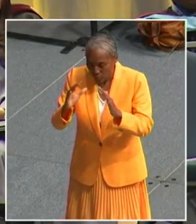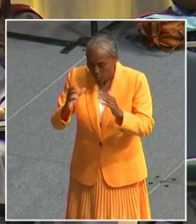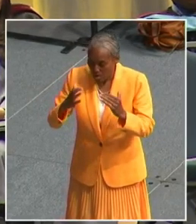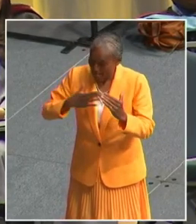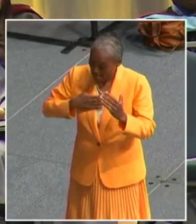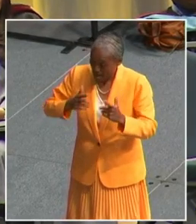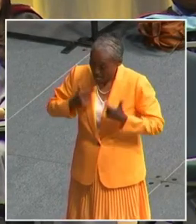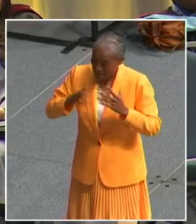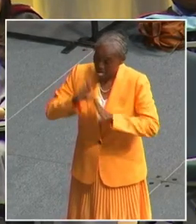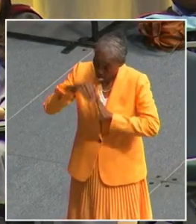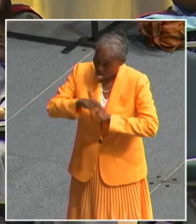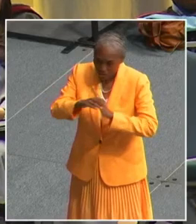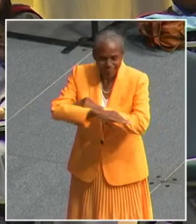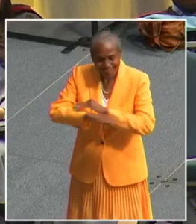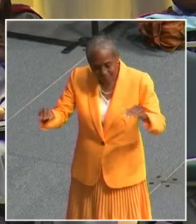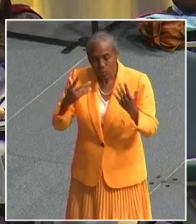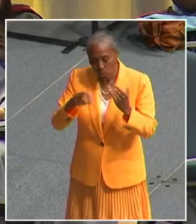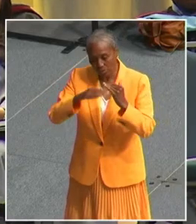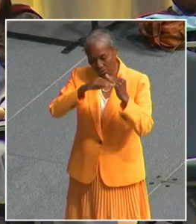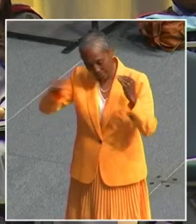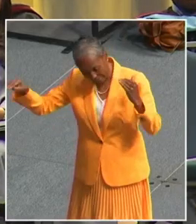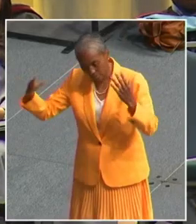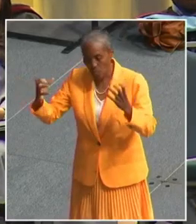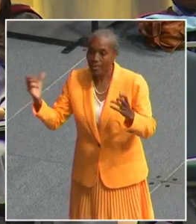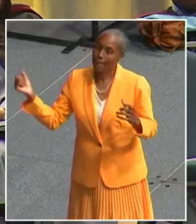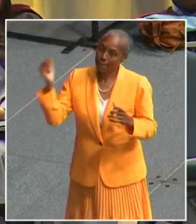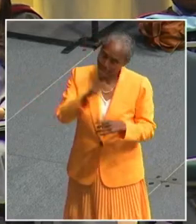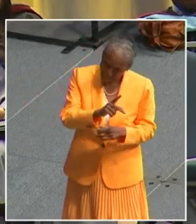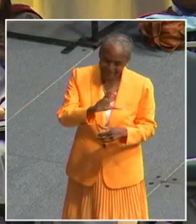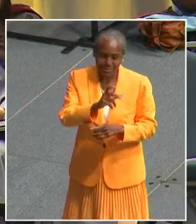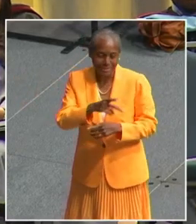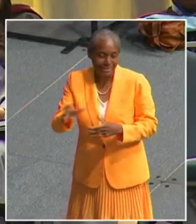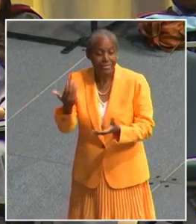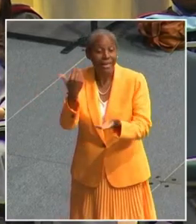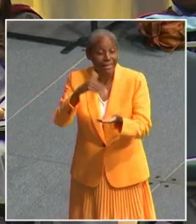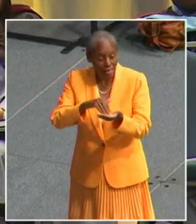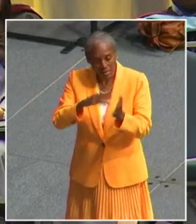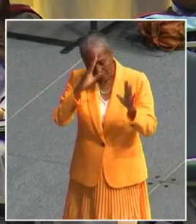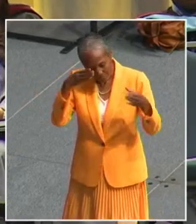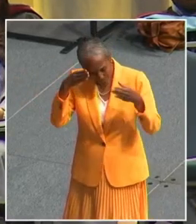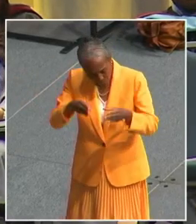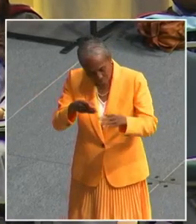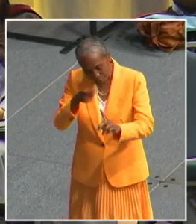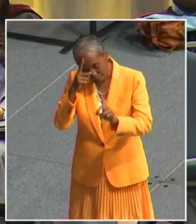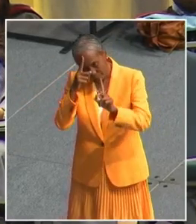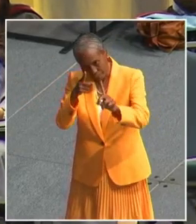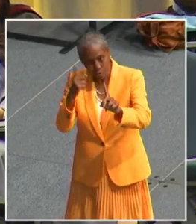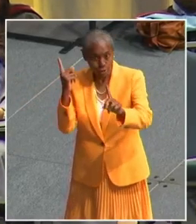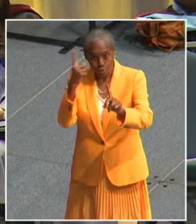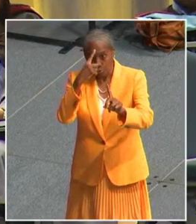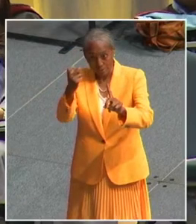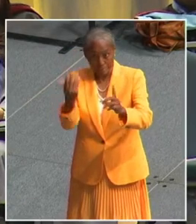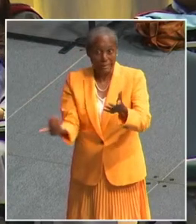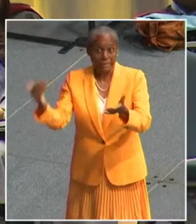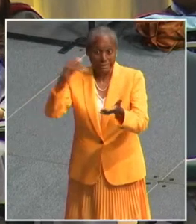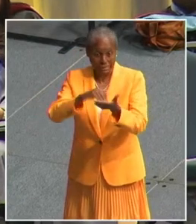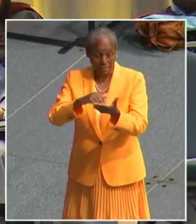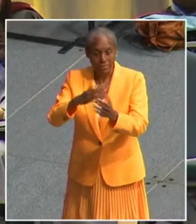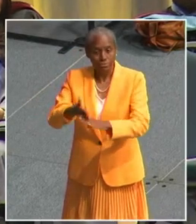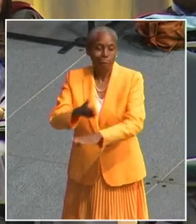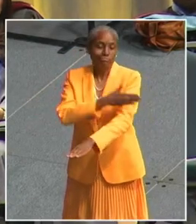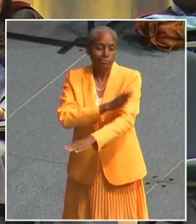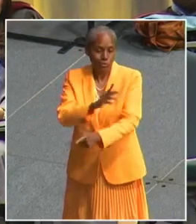herself and her daughter. So again, she returned to Central Piedmont, refocused on the pursuit of her dreams and her life for a better